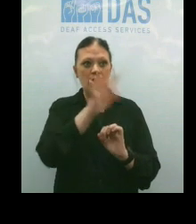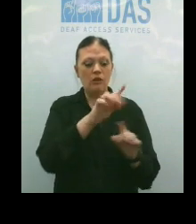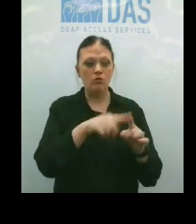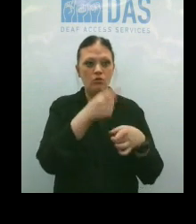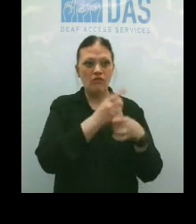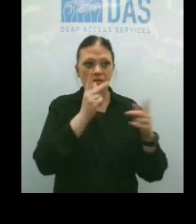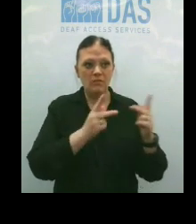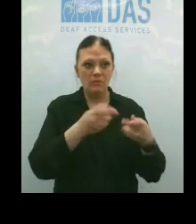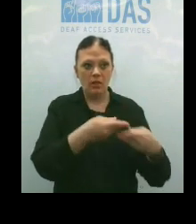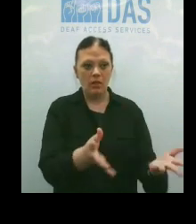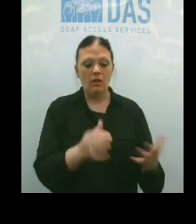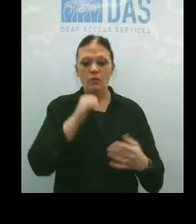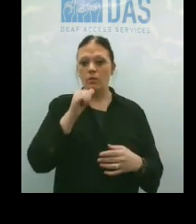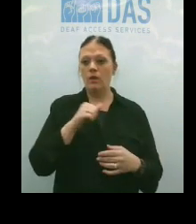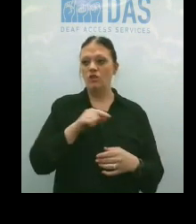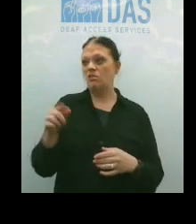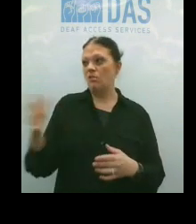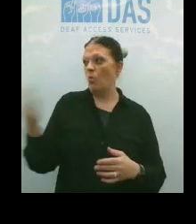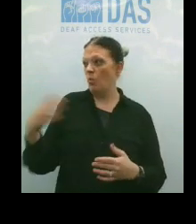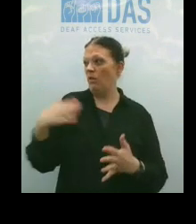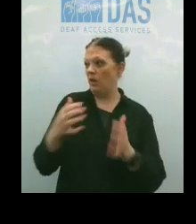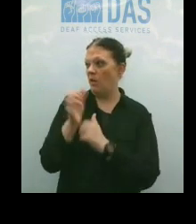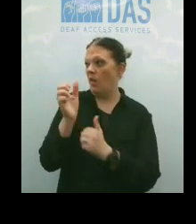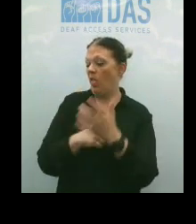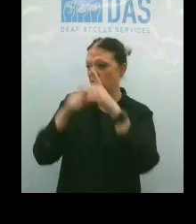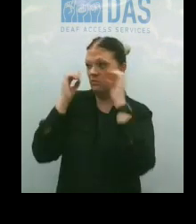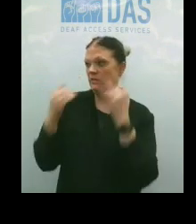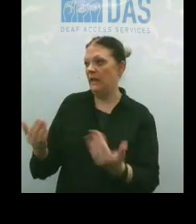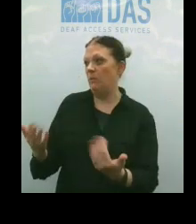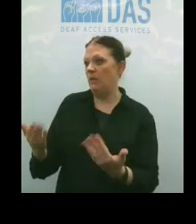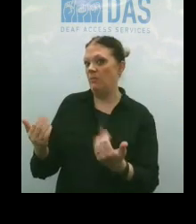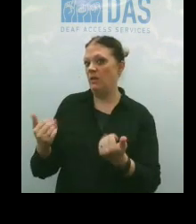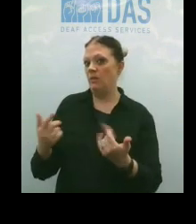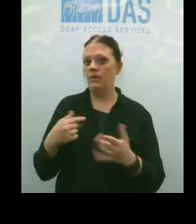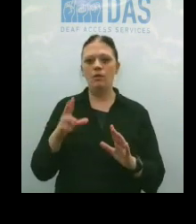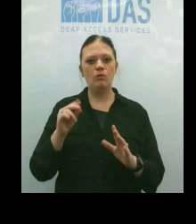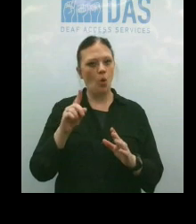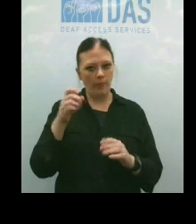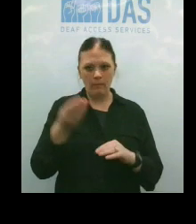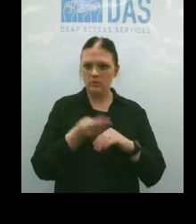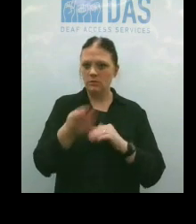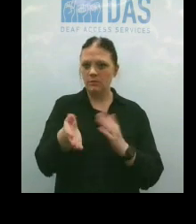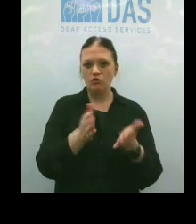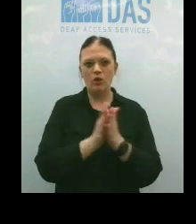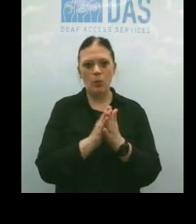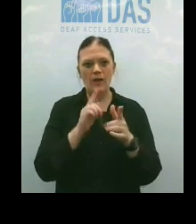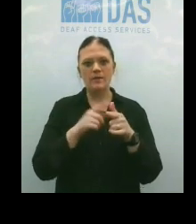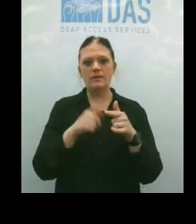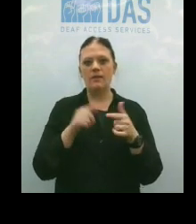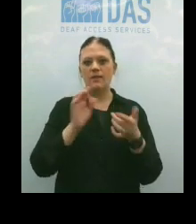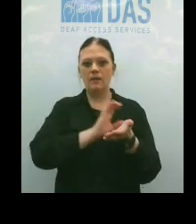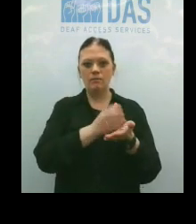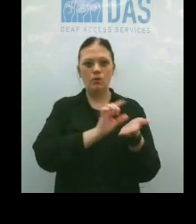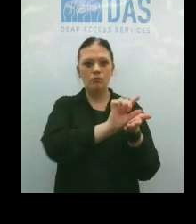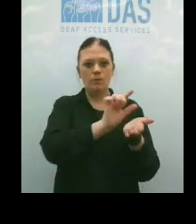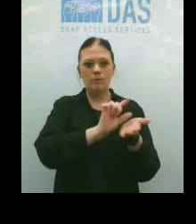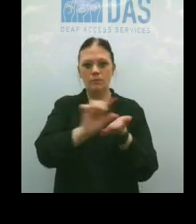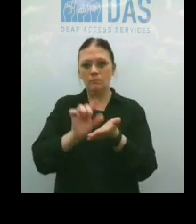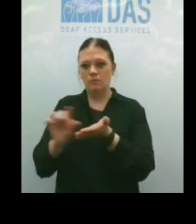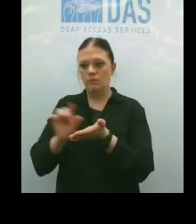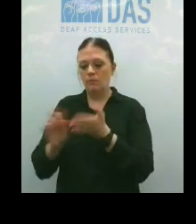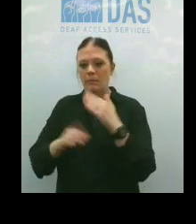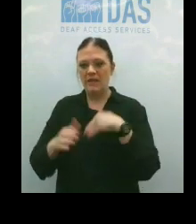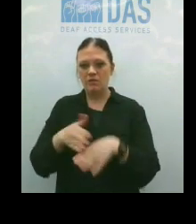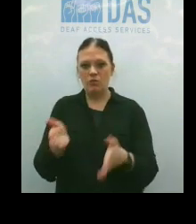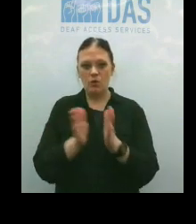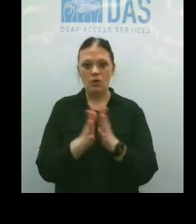individuals. They're just not walking up and saying, give me gloves, give me face shields. They have to put requests in. Then it's apportioned out based on the requests.